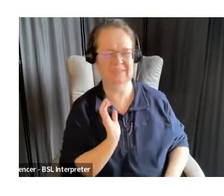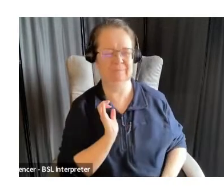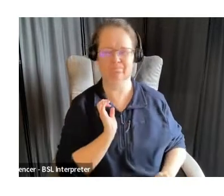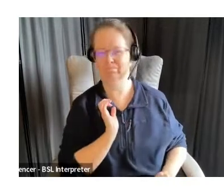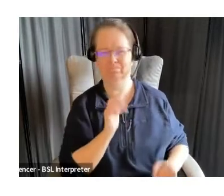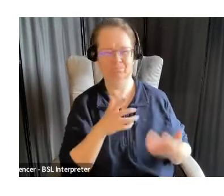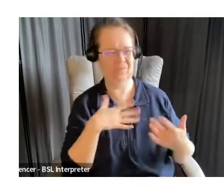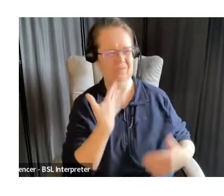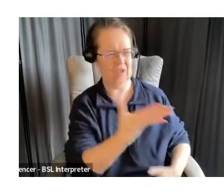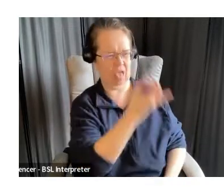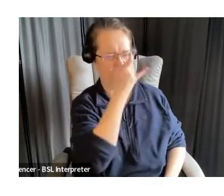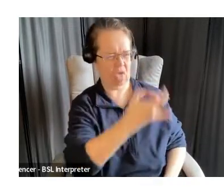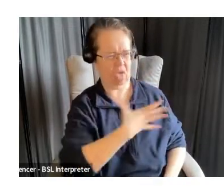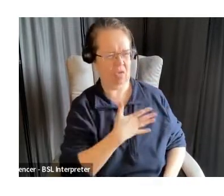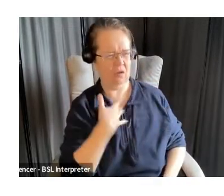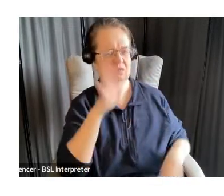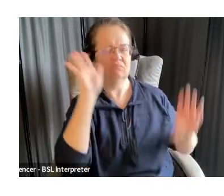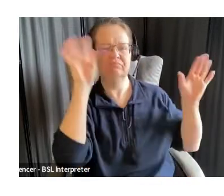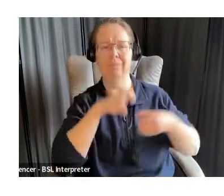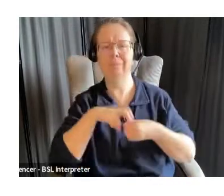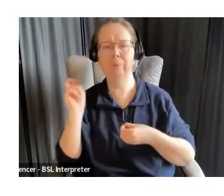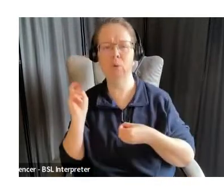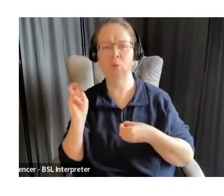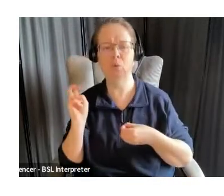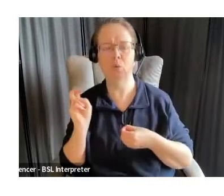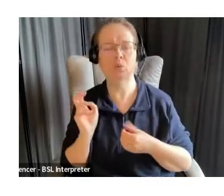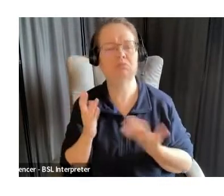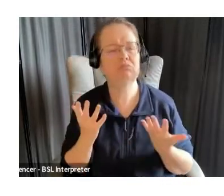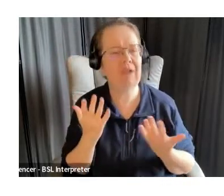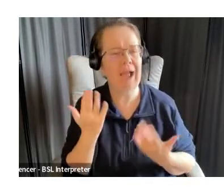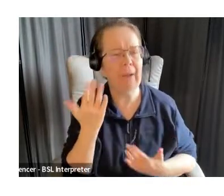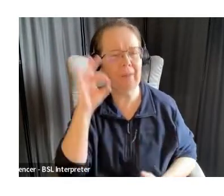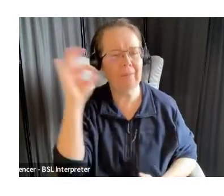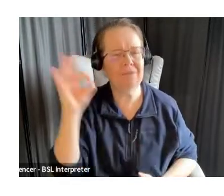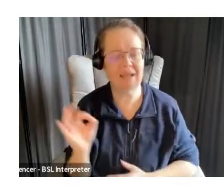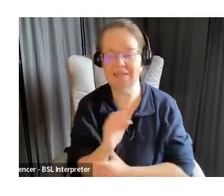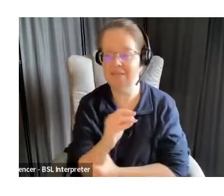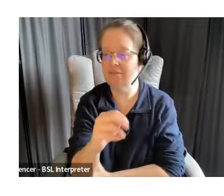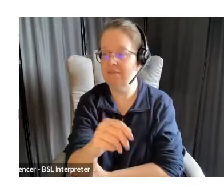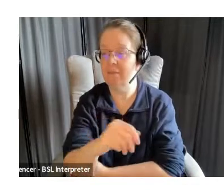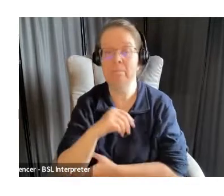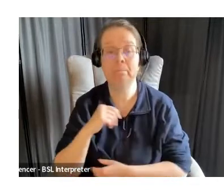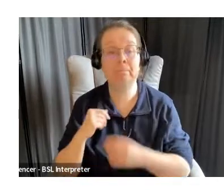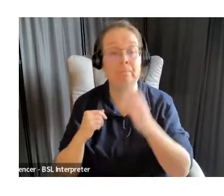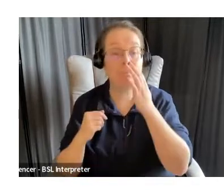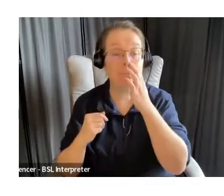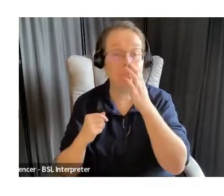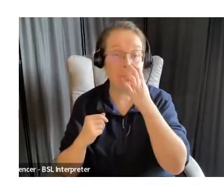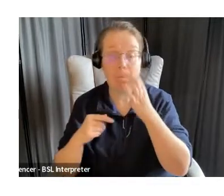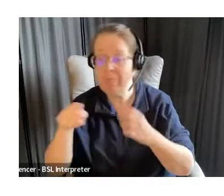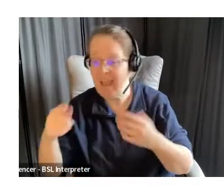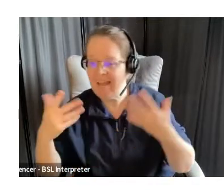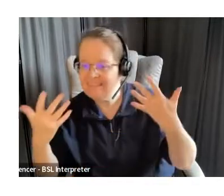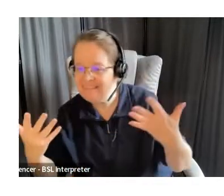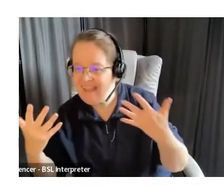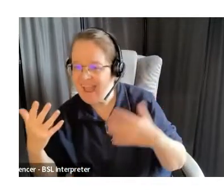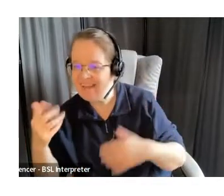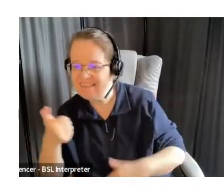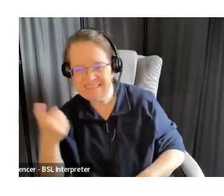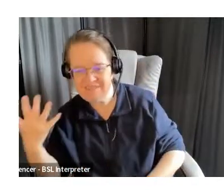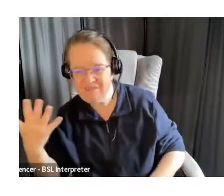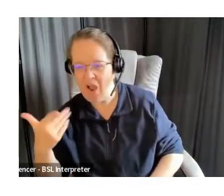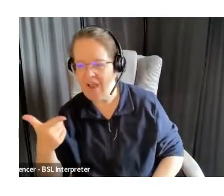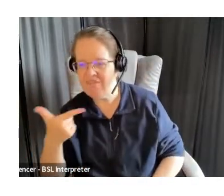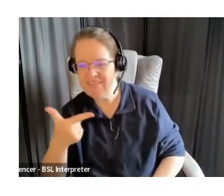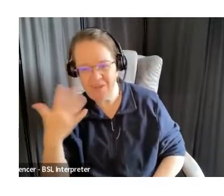they felt disrespected in the recruitment process, end up pulling out. So we're getting here, Toby. 10%,